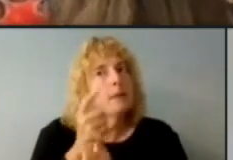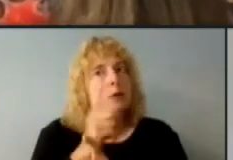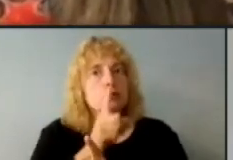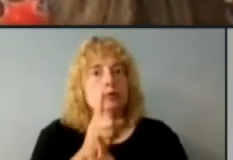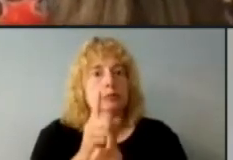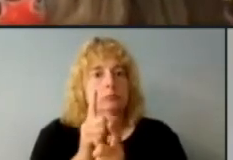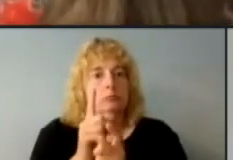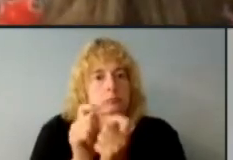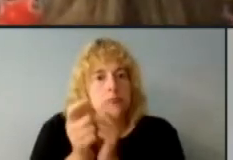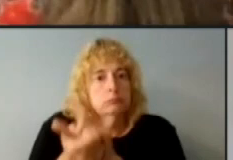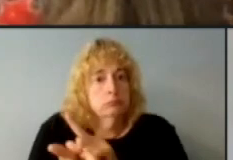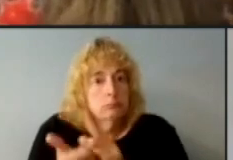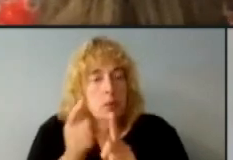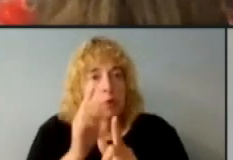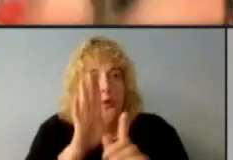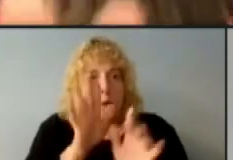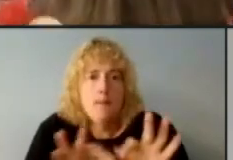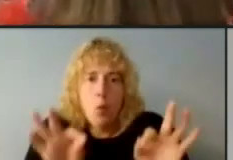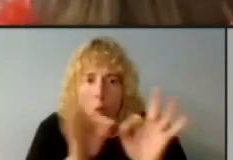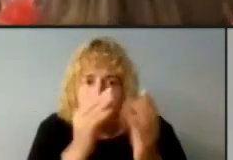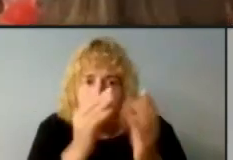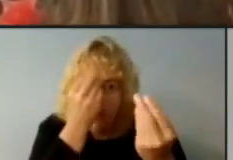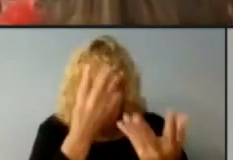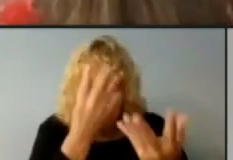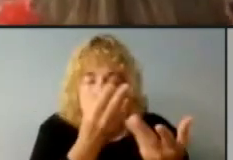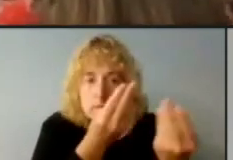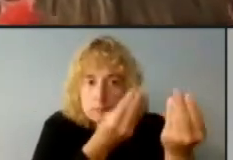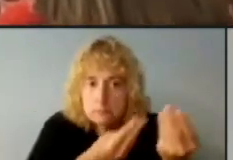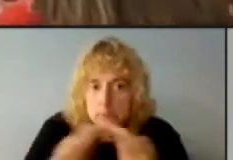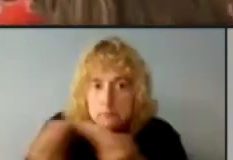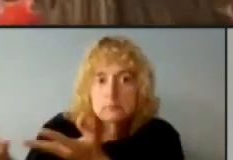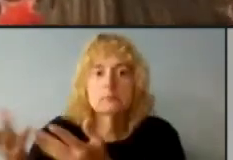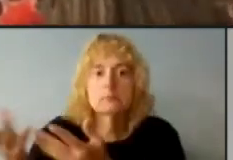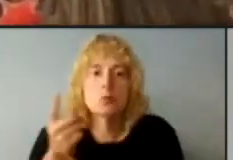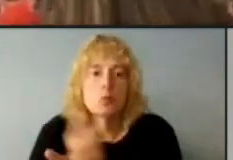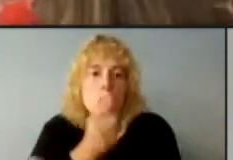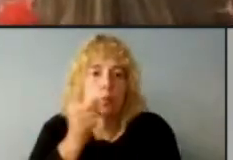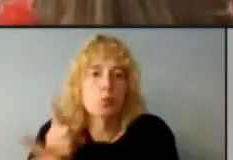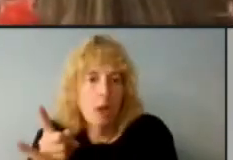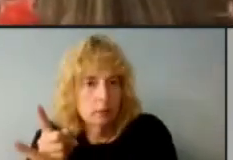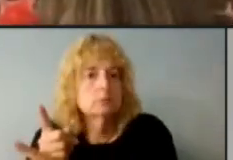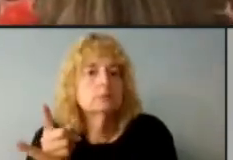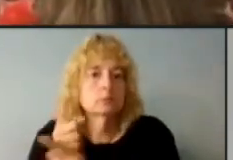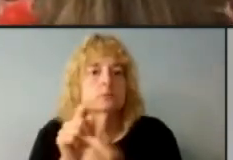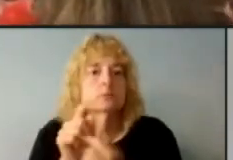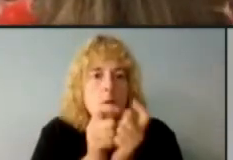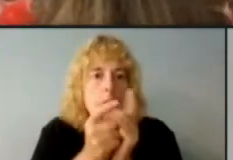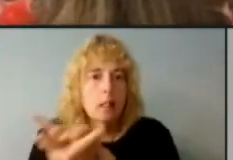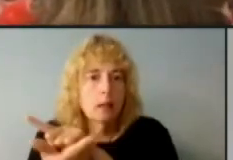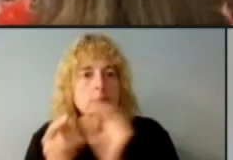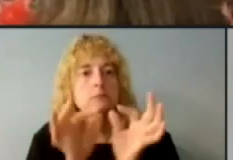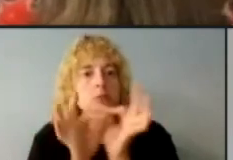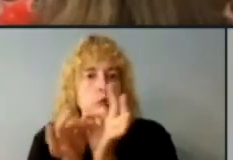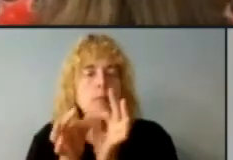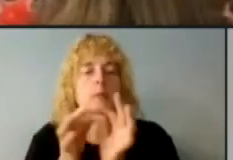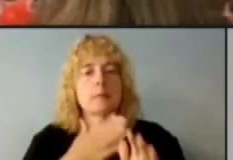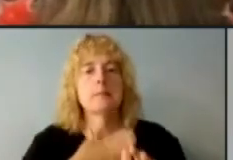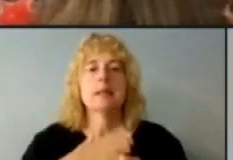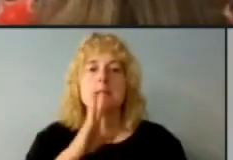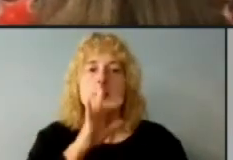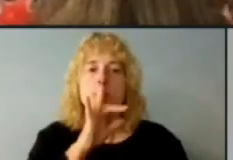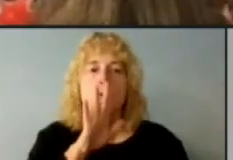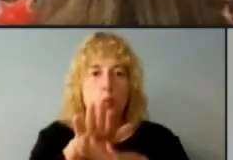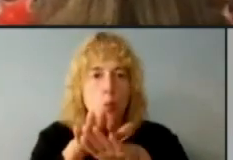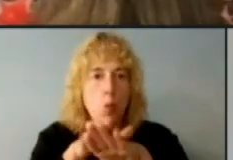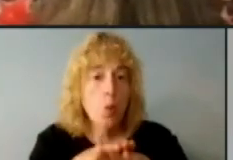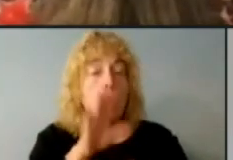us correctly. So please speak slowly. And then we are asking you to also